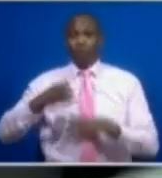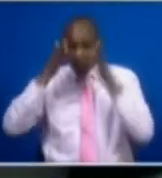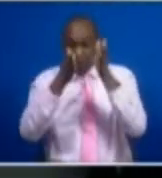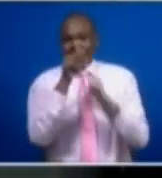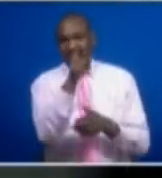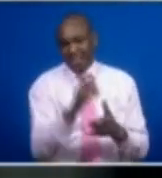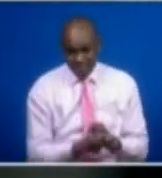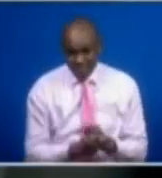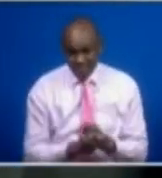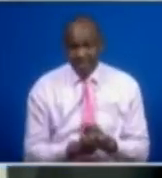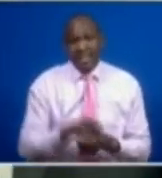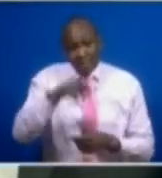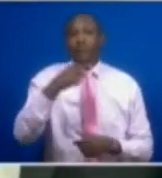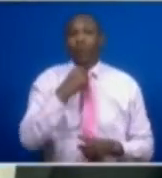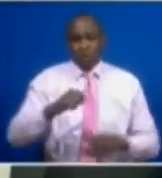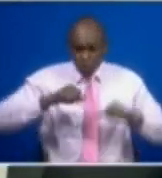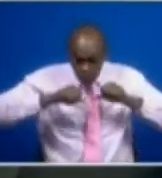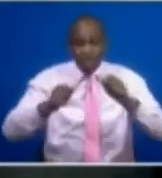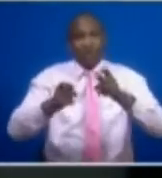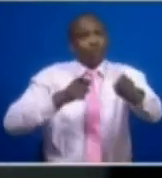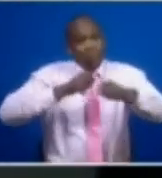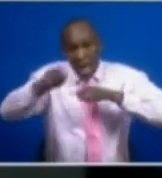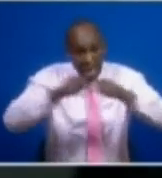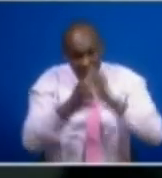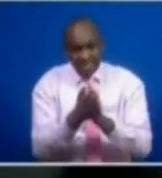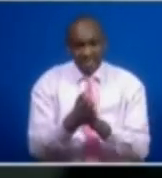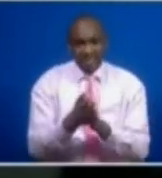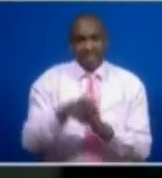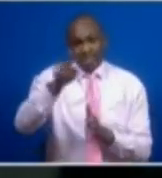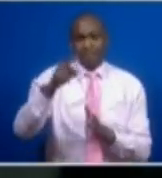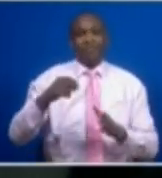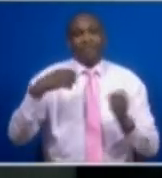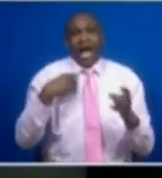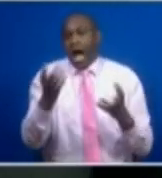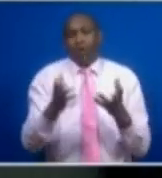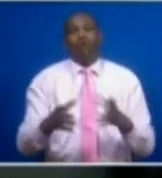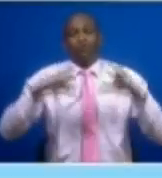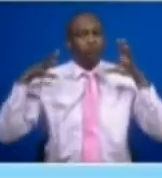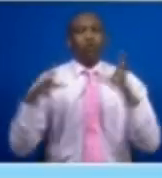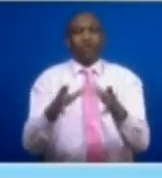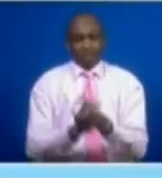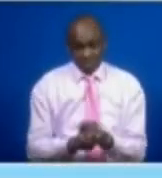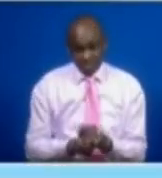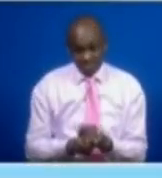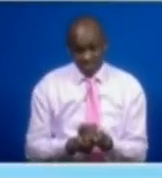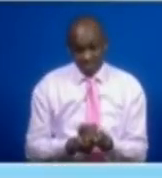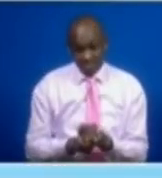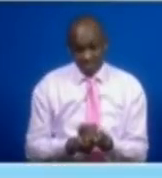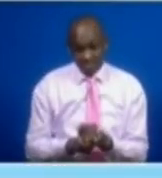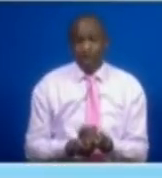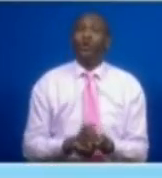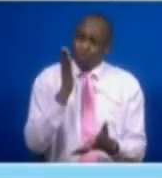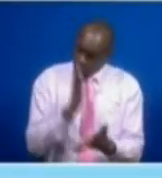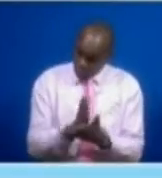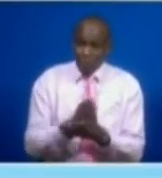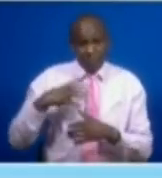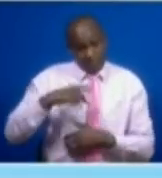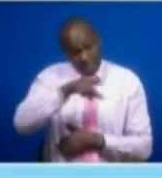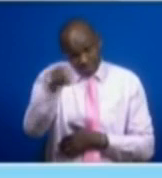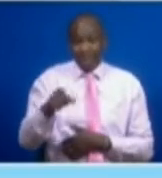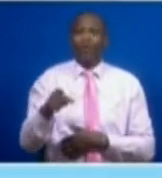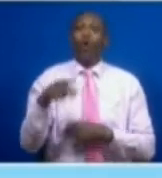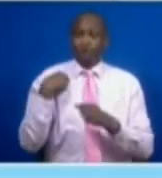So they want to continue governing as if by fiat. And of course, the candidates have also